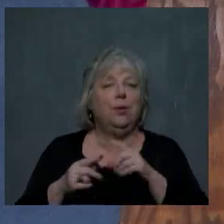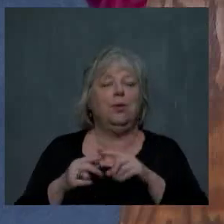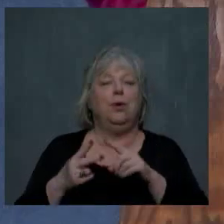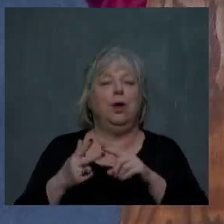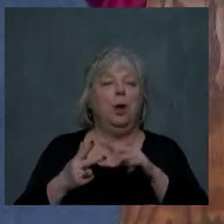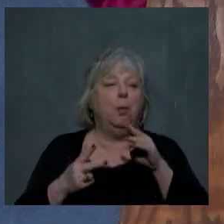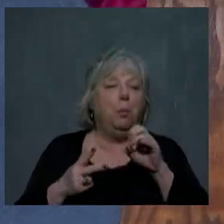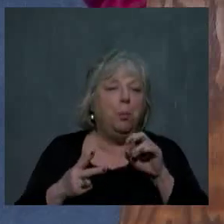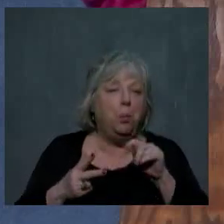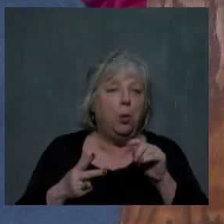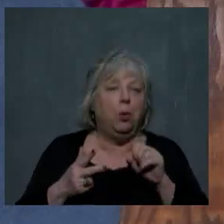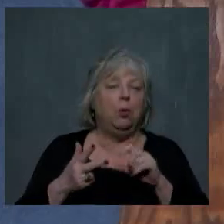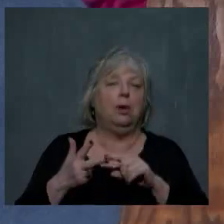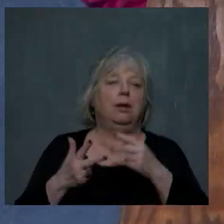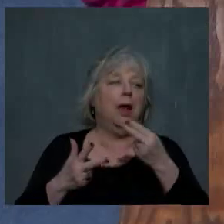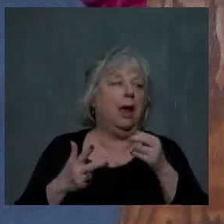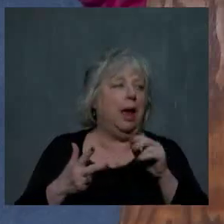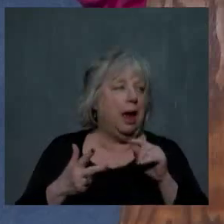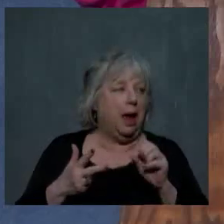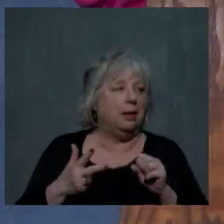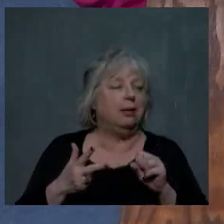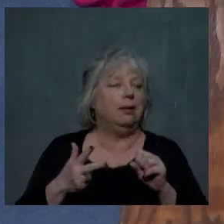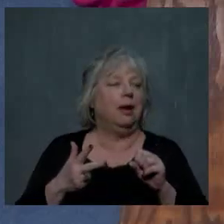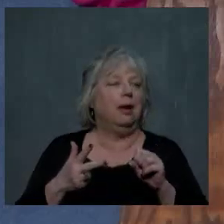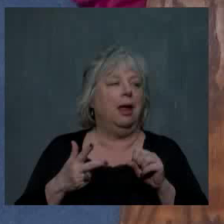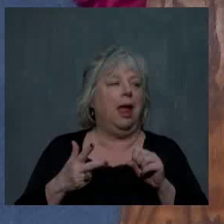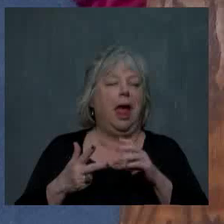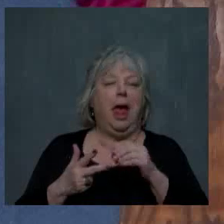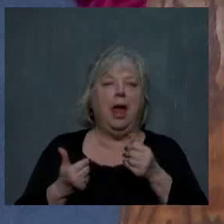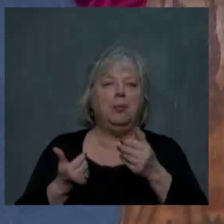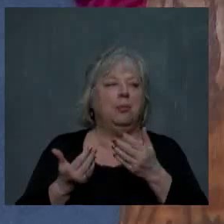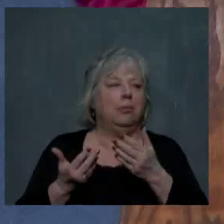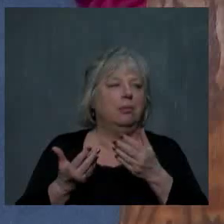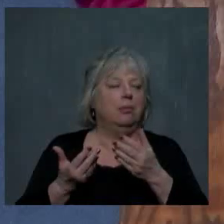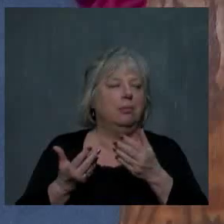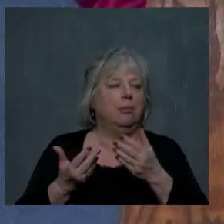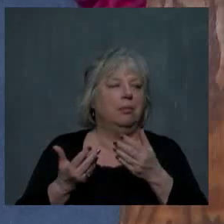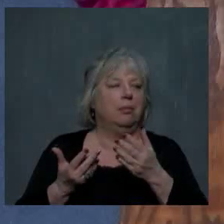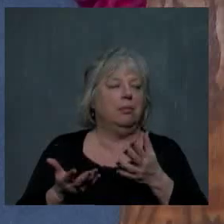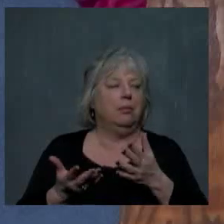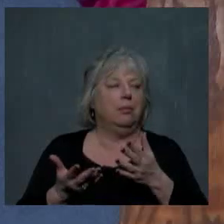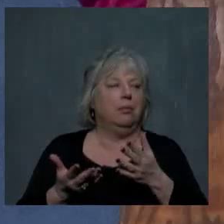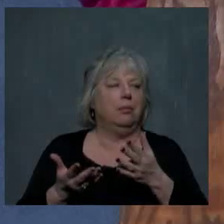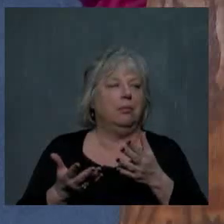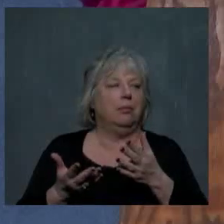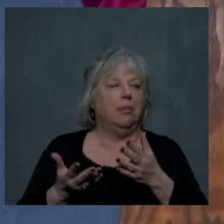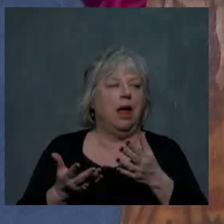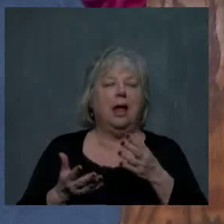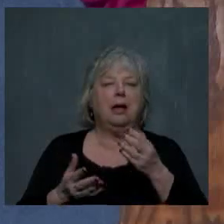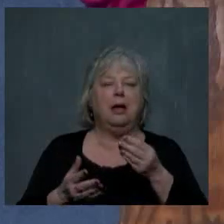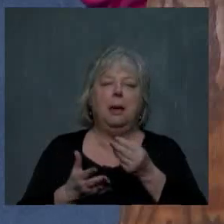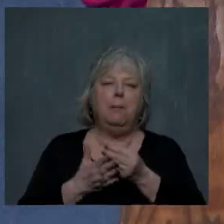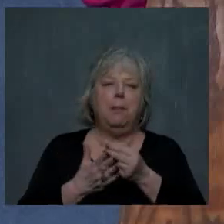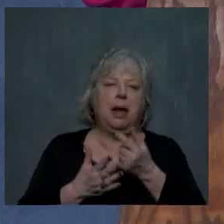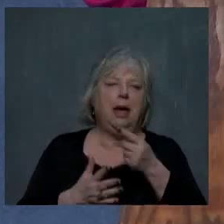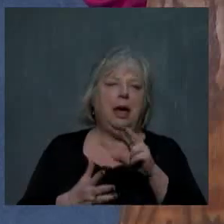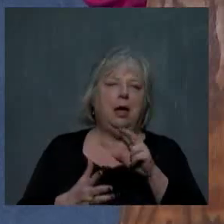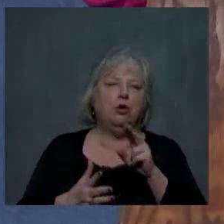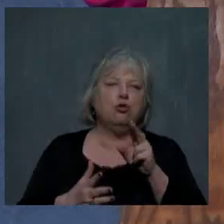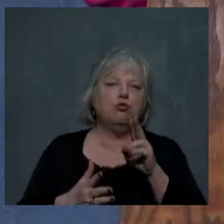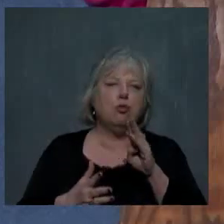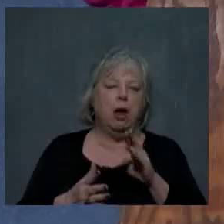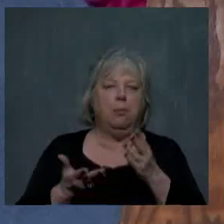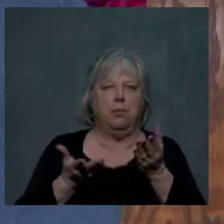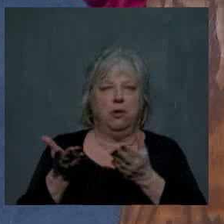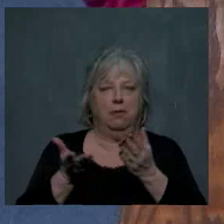boots, hats, and they also provide MoneyGram services. Since the last time they had, of